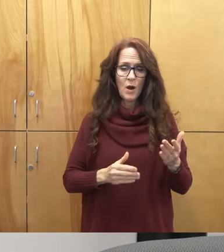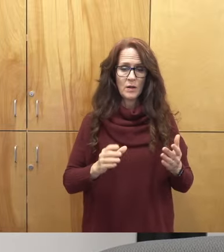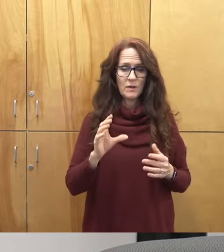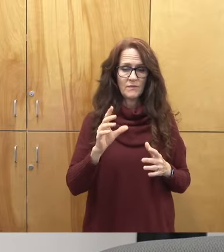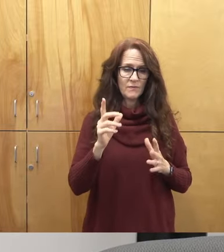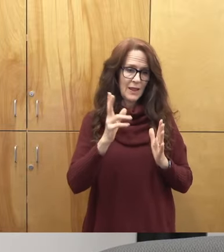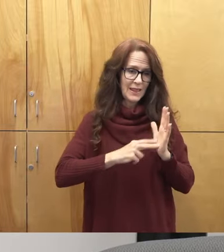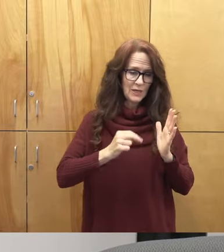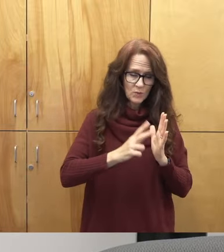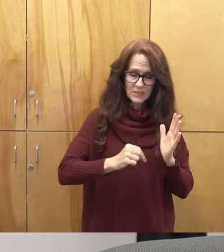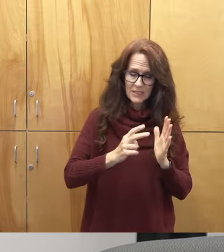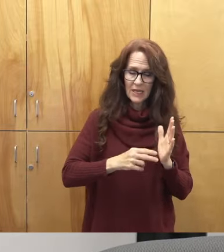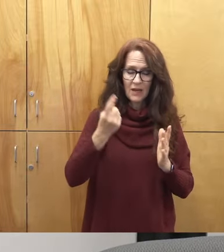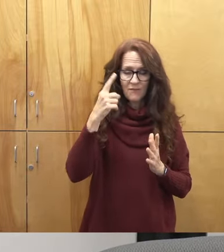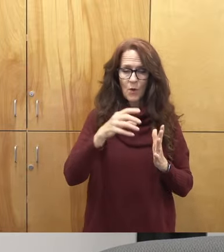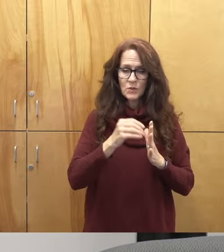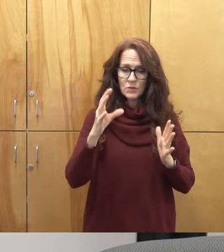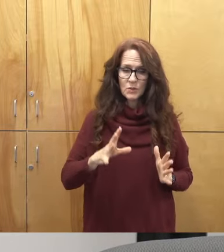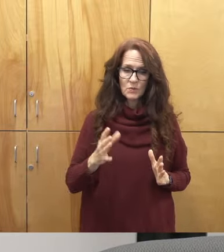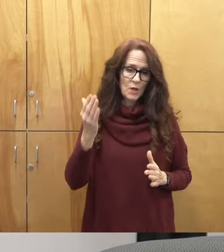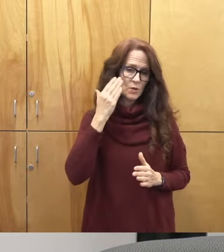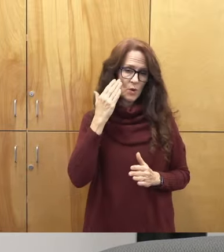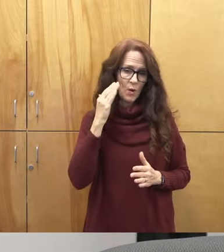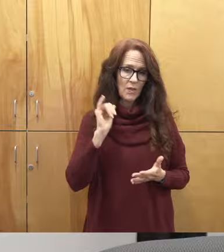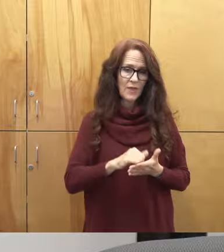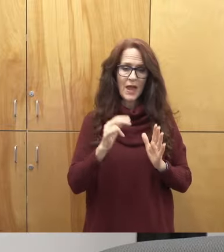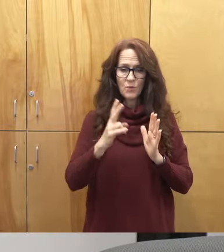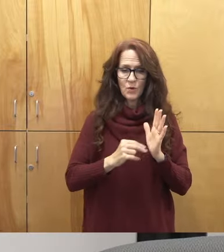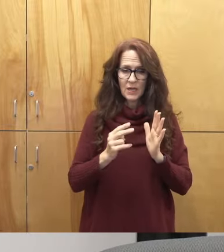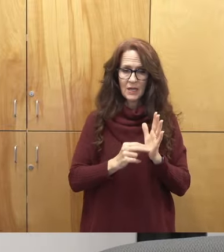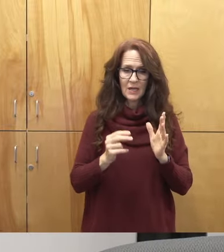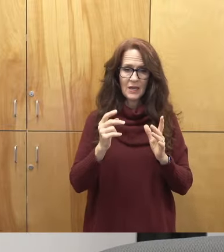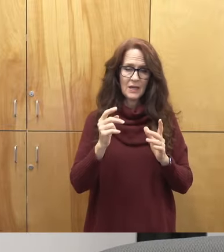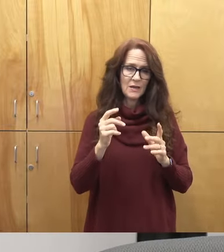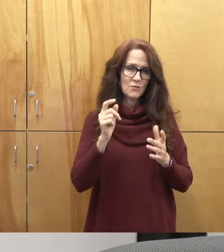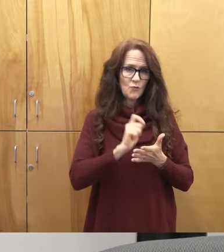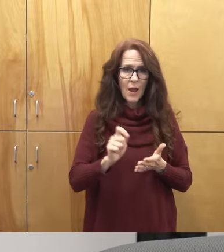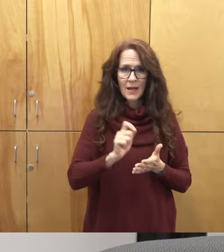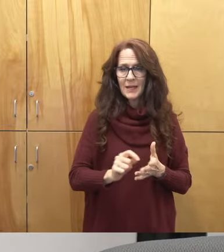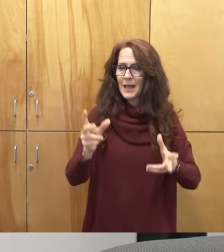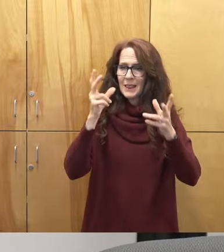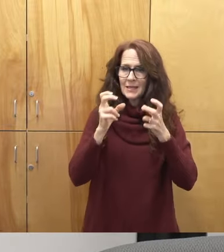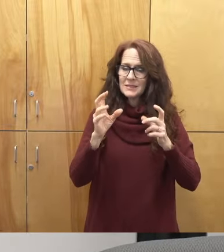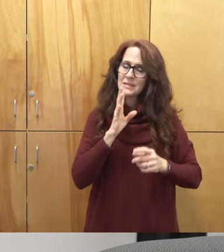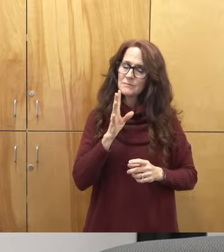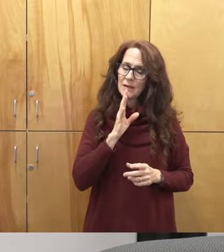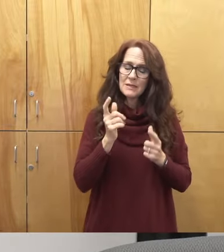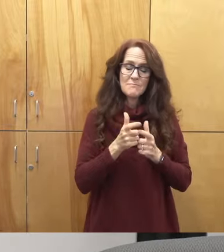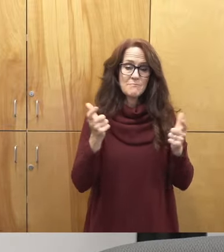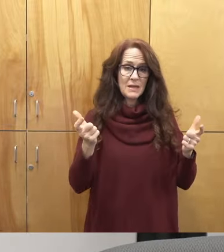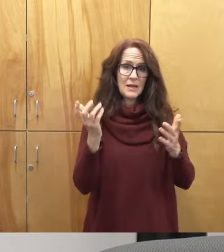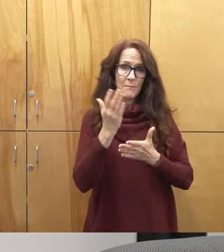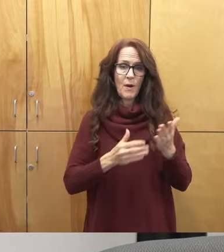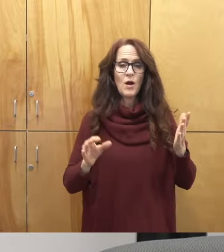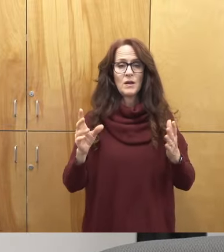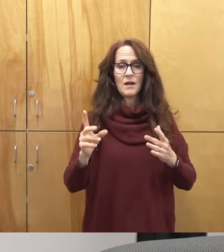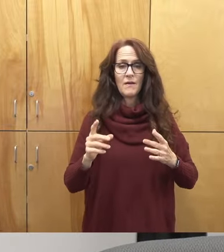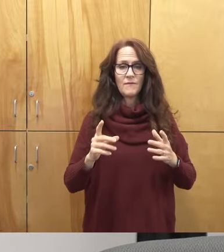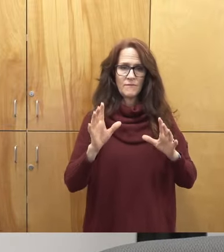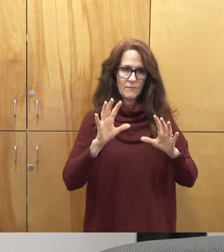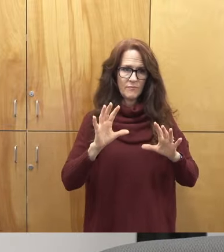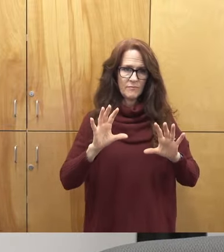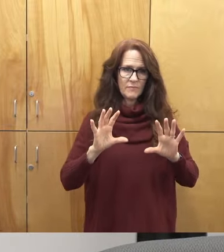literacy for students, knowing that reading, writing, listening, and speaking is a huge part of disciplinary